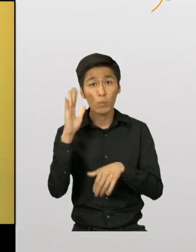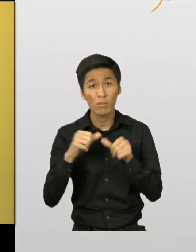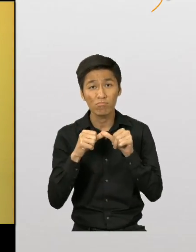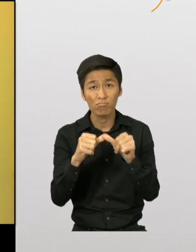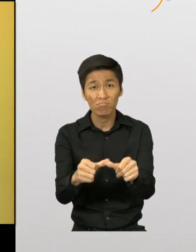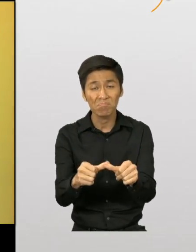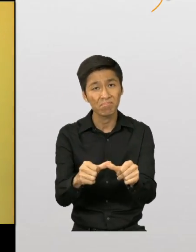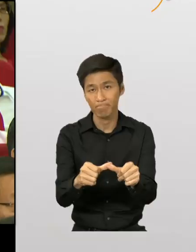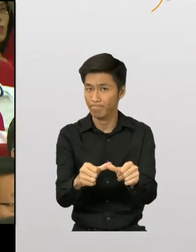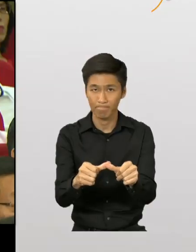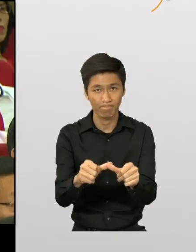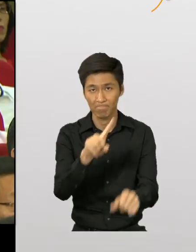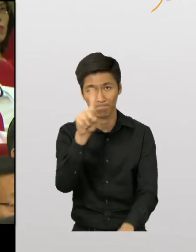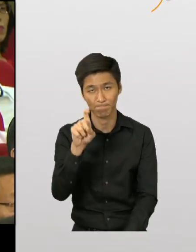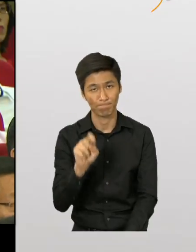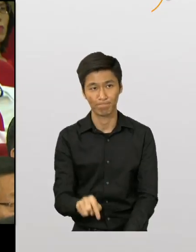will still hold.